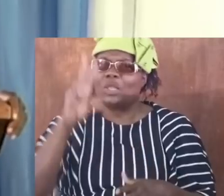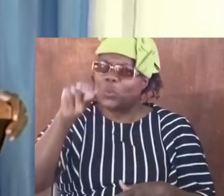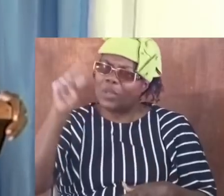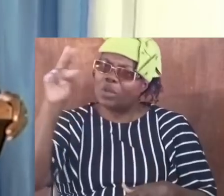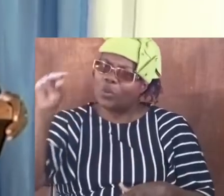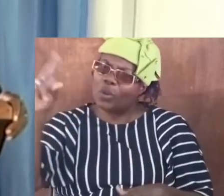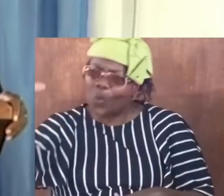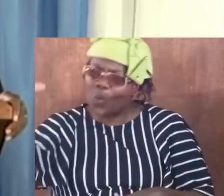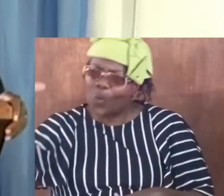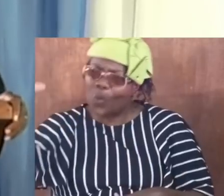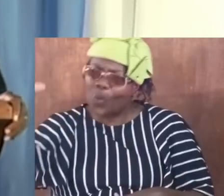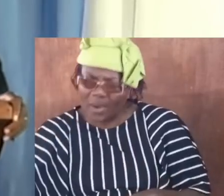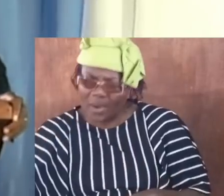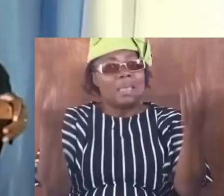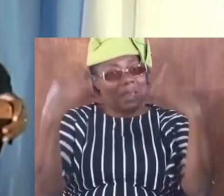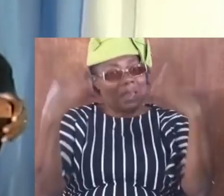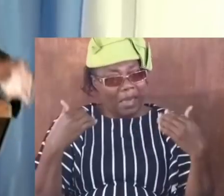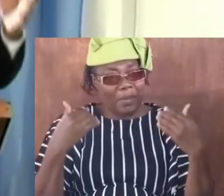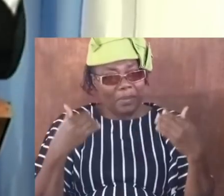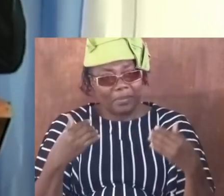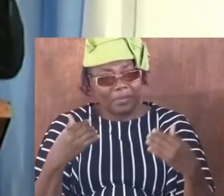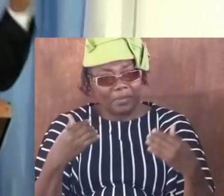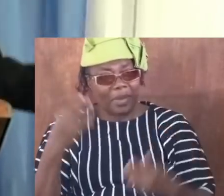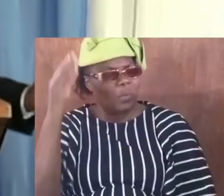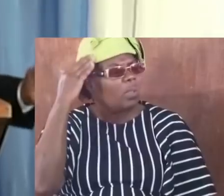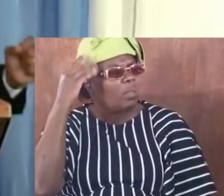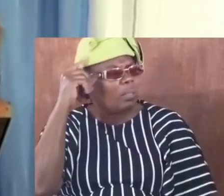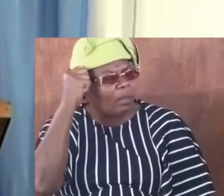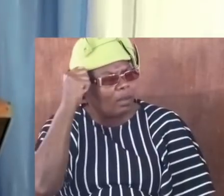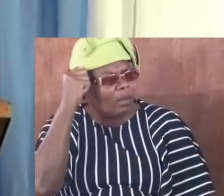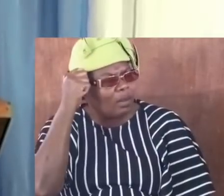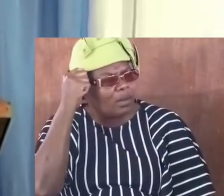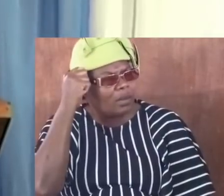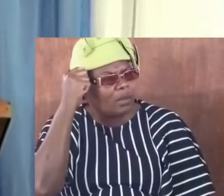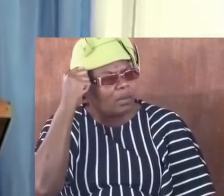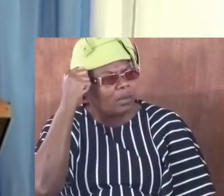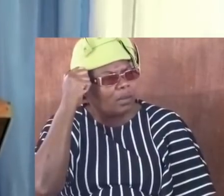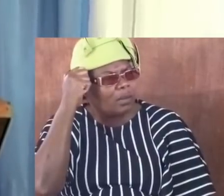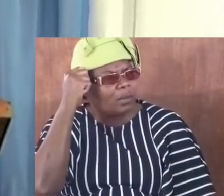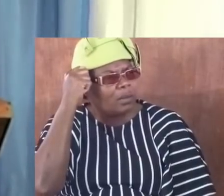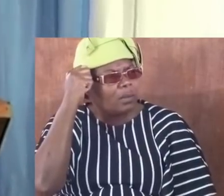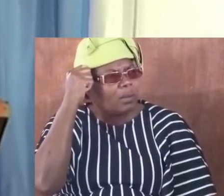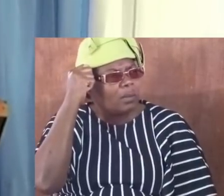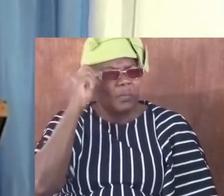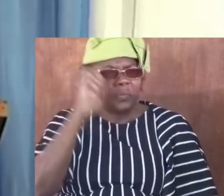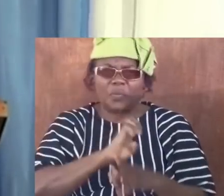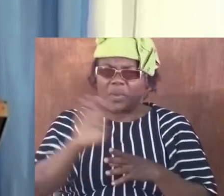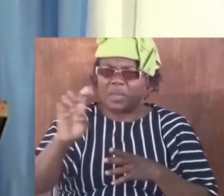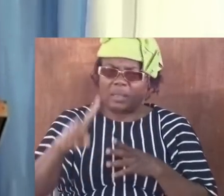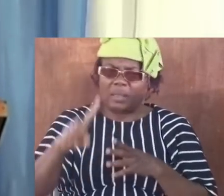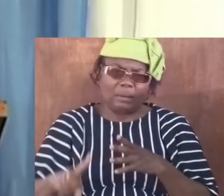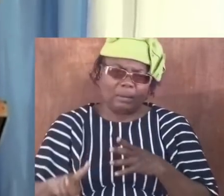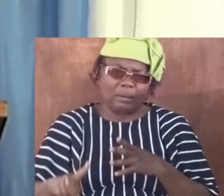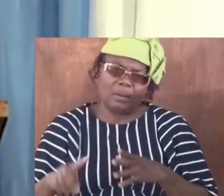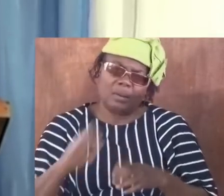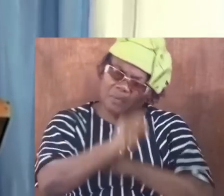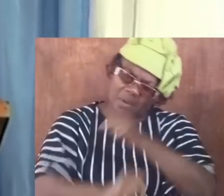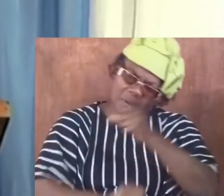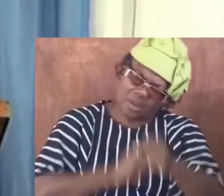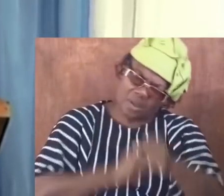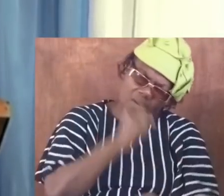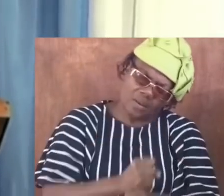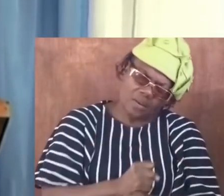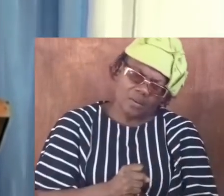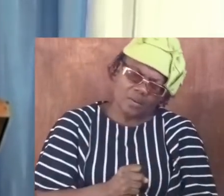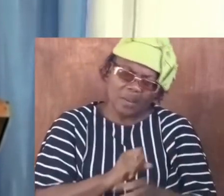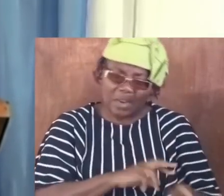if we it's impossible for this thing to continue to the end of the year. And it reached the end of